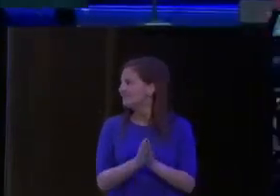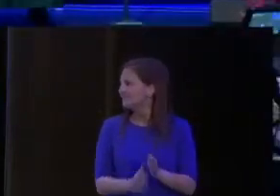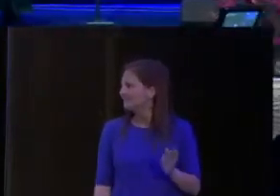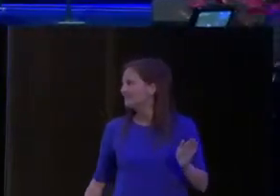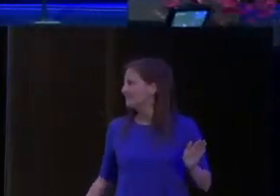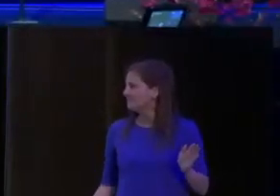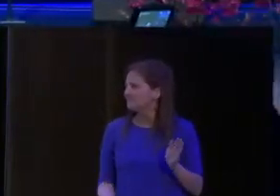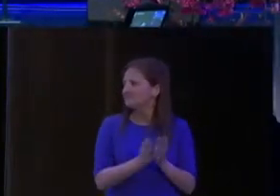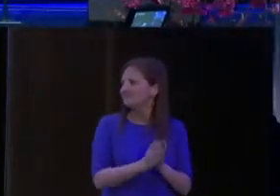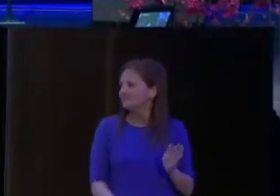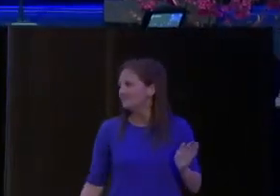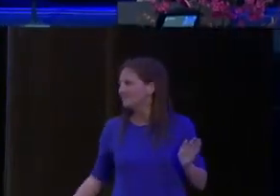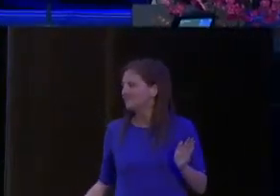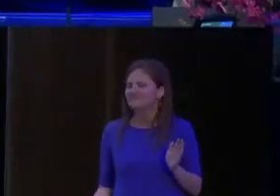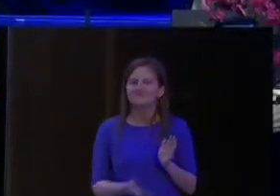Great.